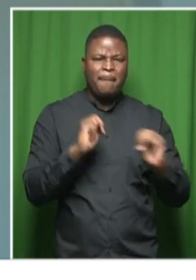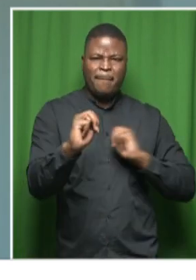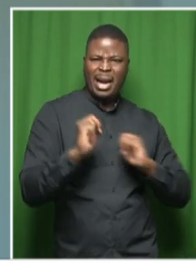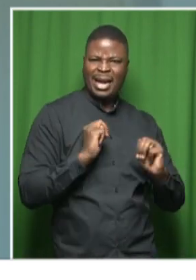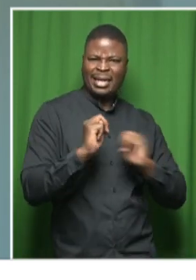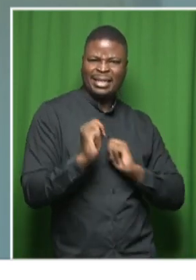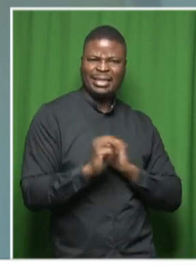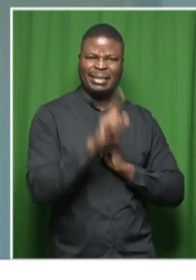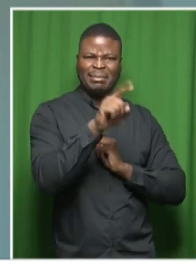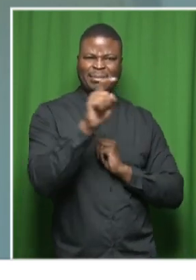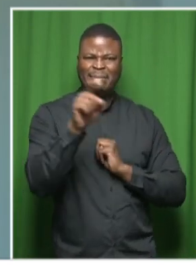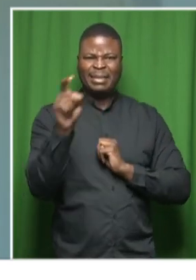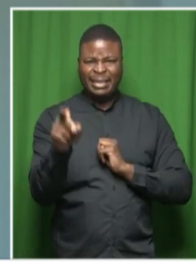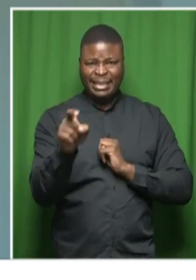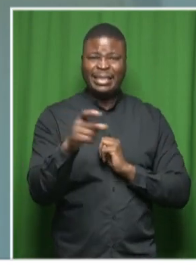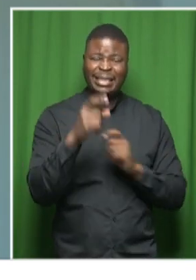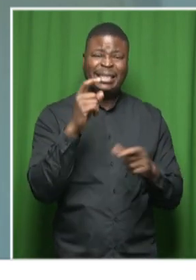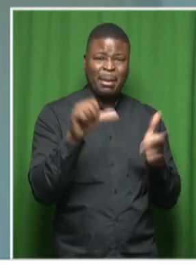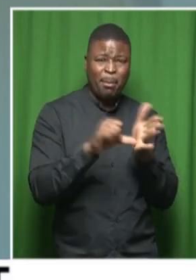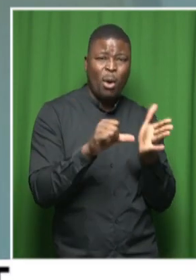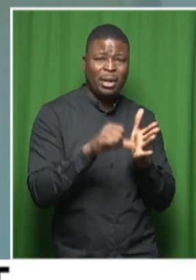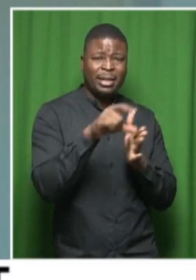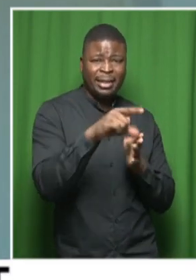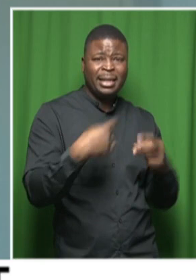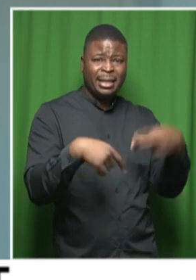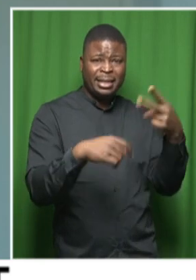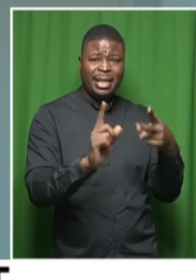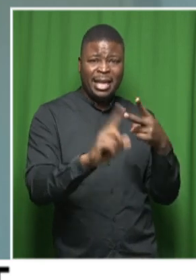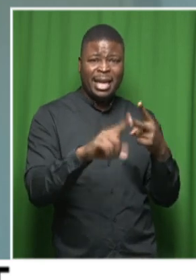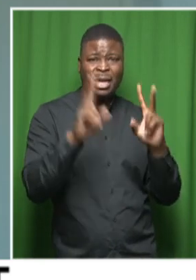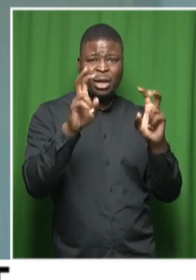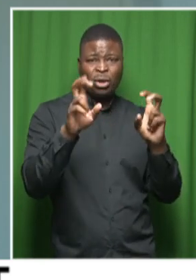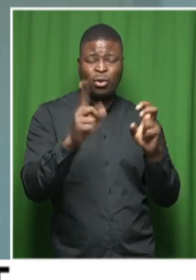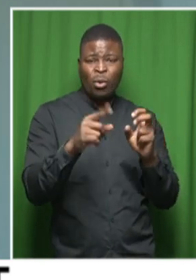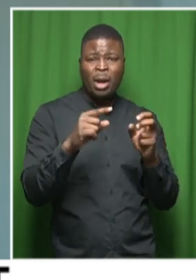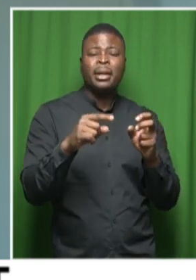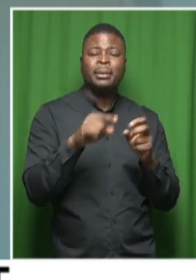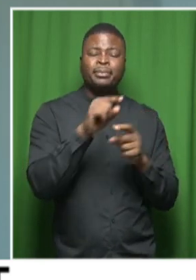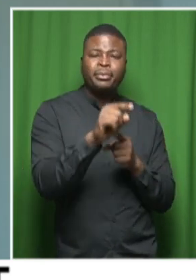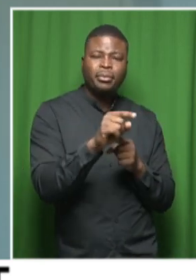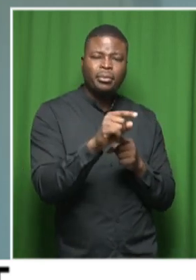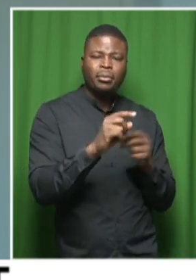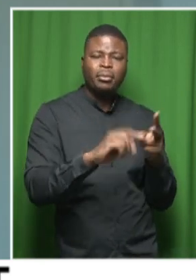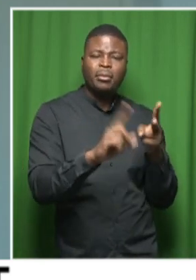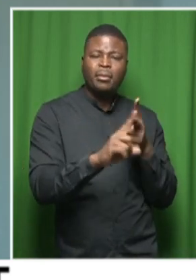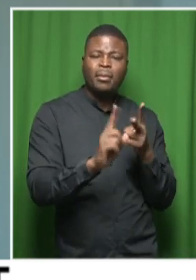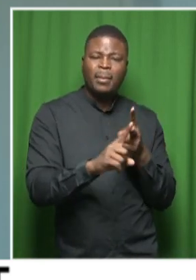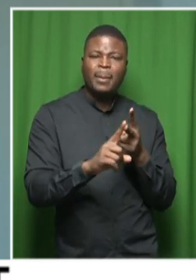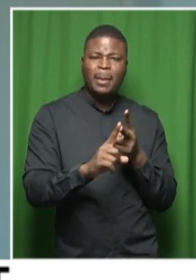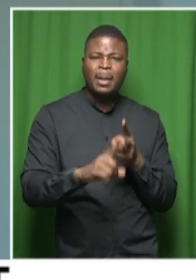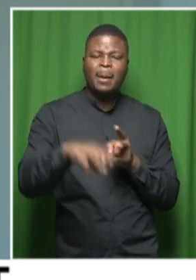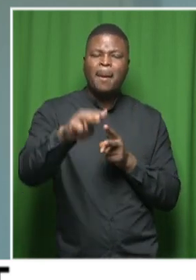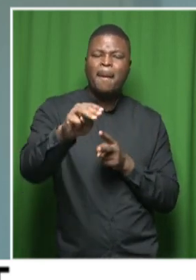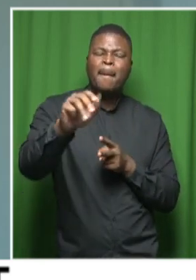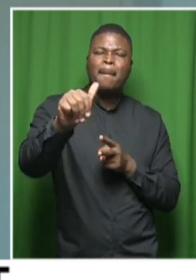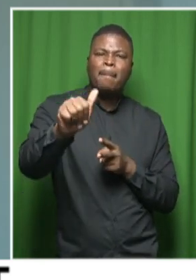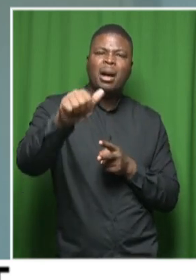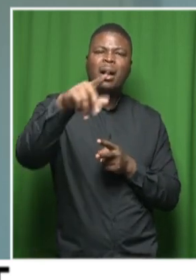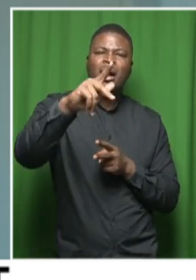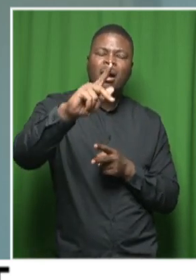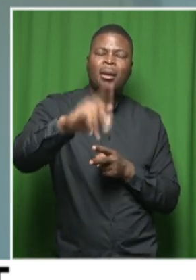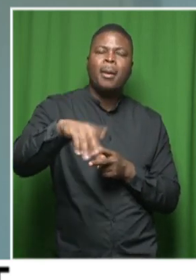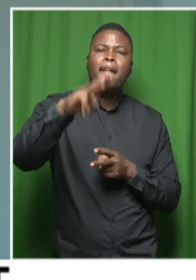economic crisis. I think that's the first issue. I think the second issue I need to make a point is that macroeconomic austerity